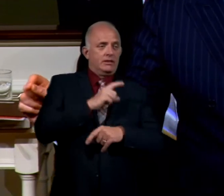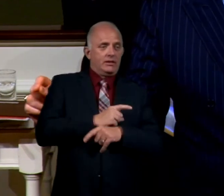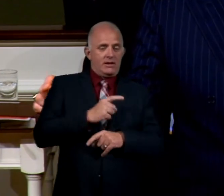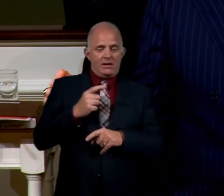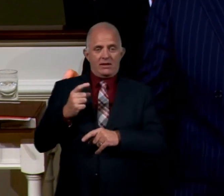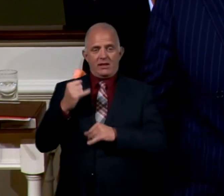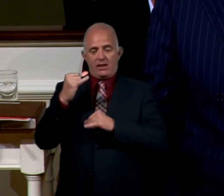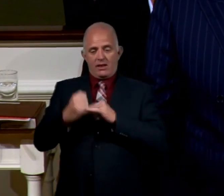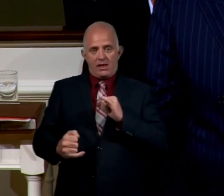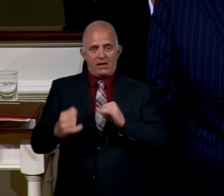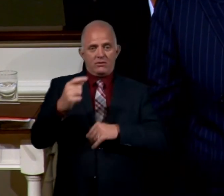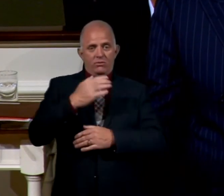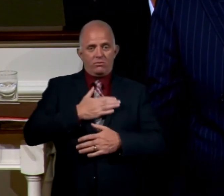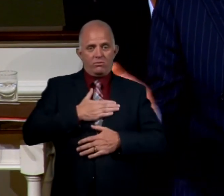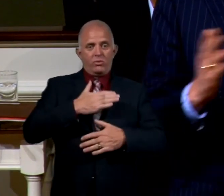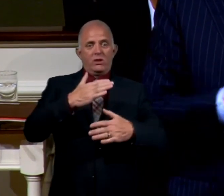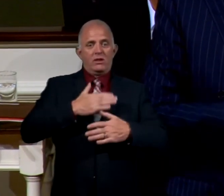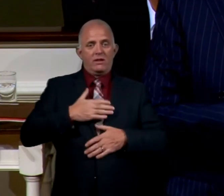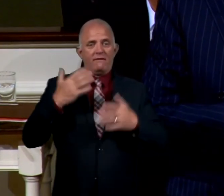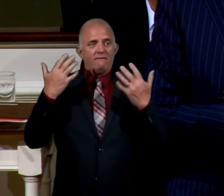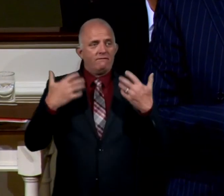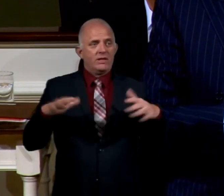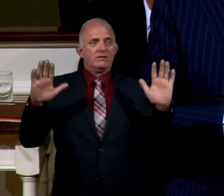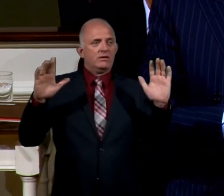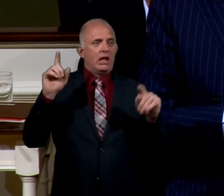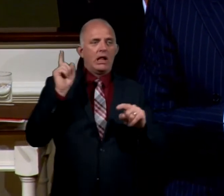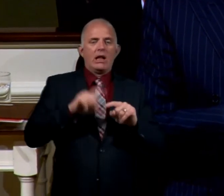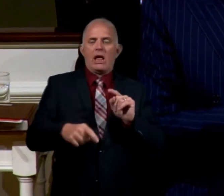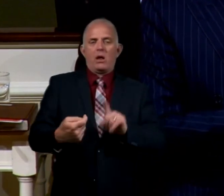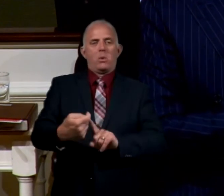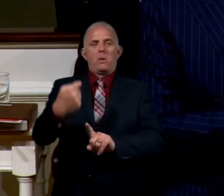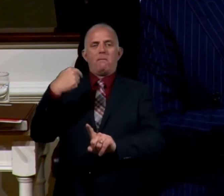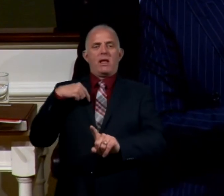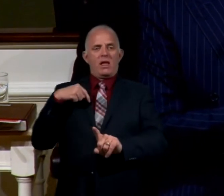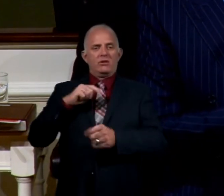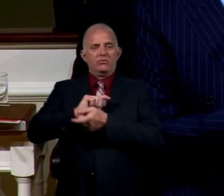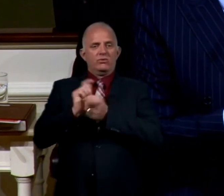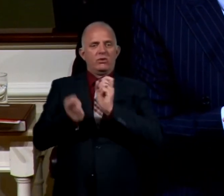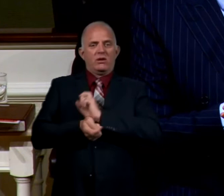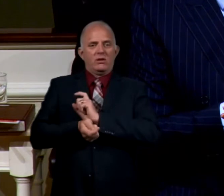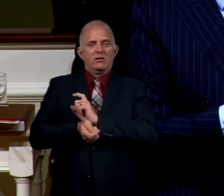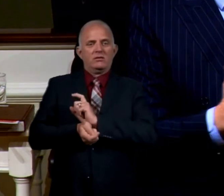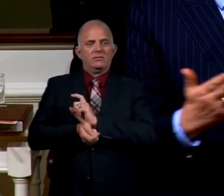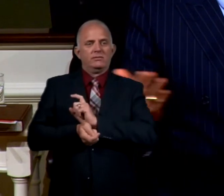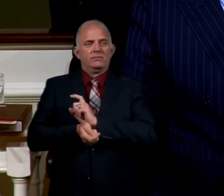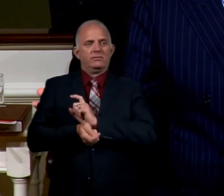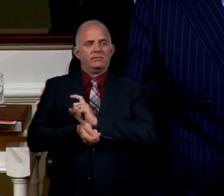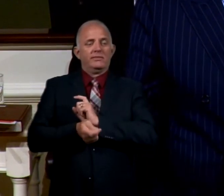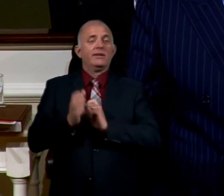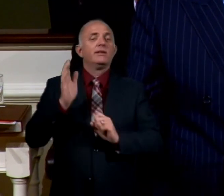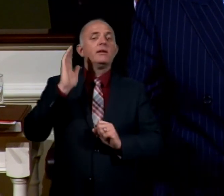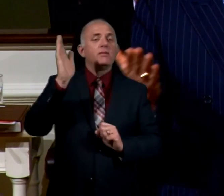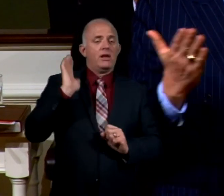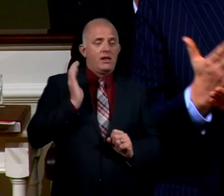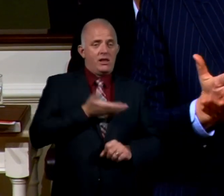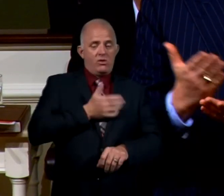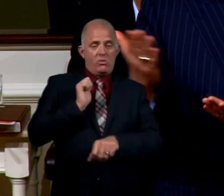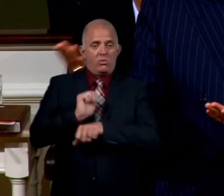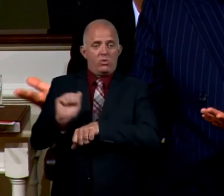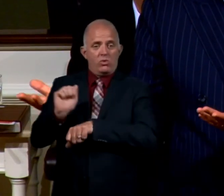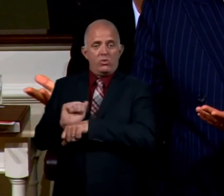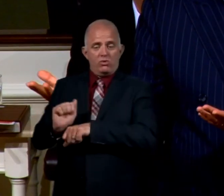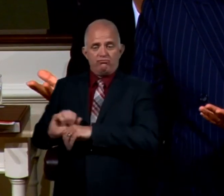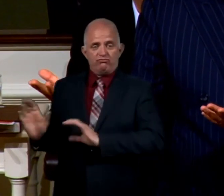off on an unedited edition. Can't change it. And one day our works will praise us or we'll have